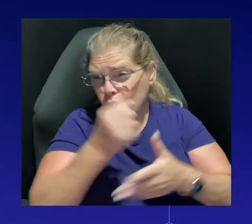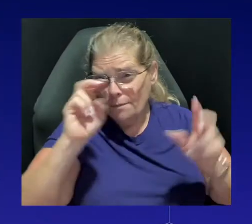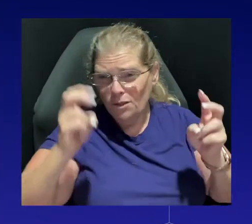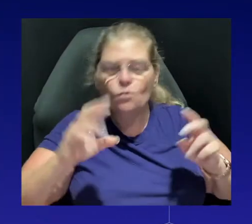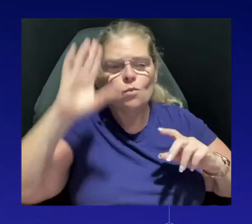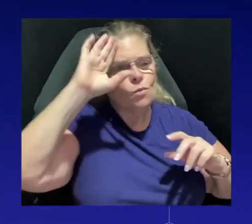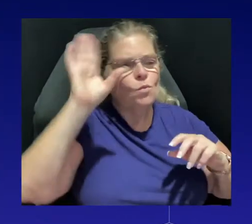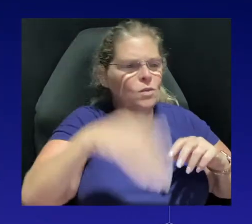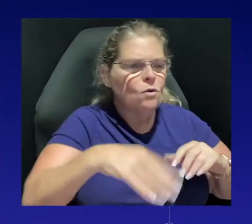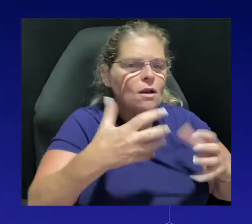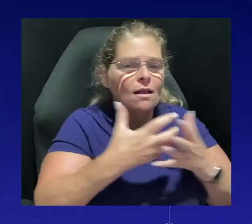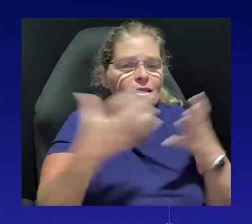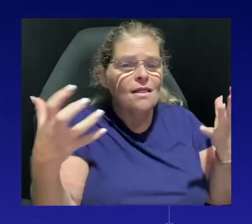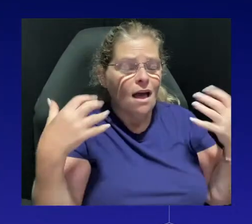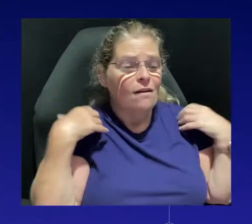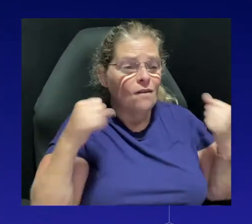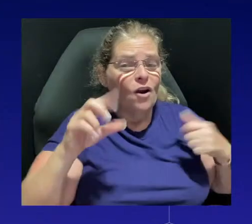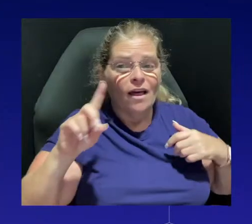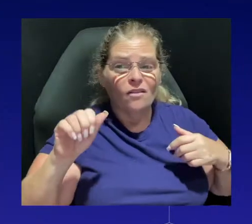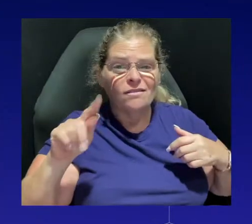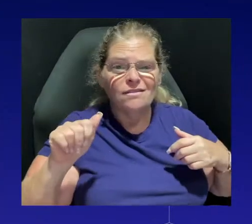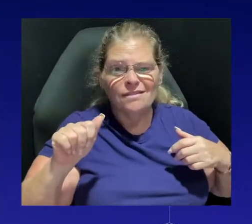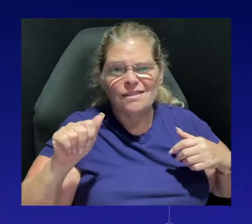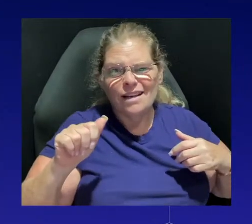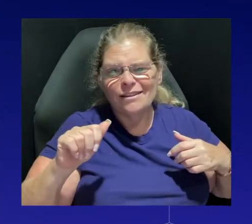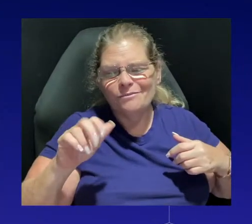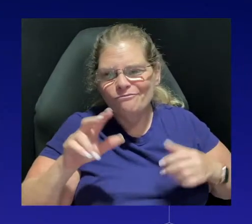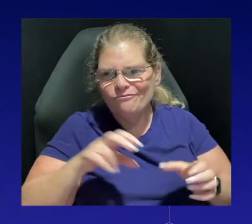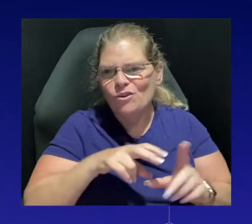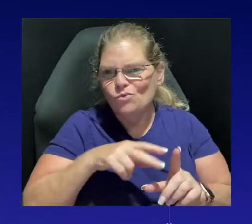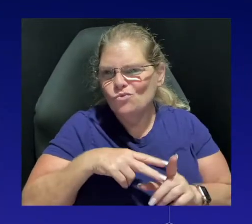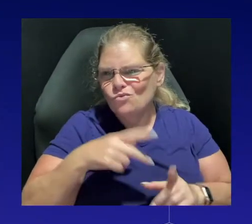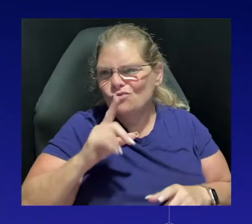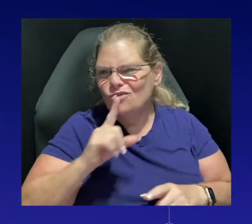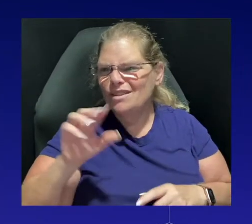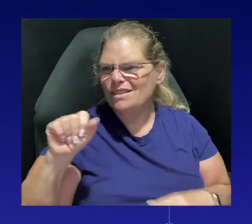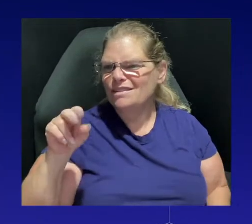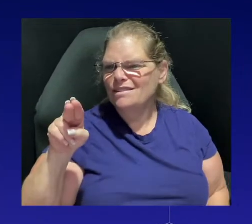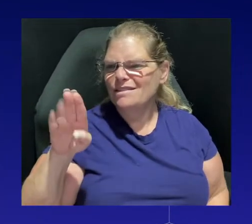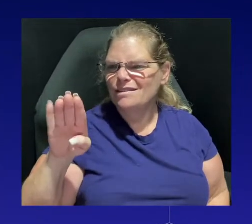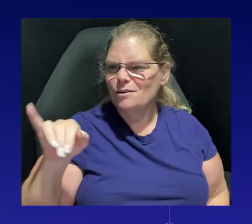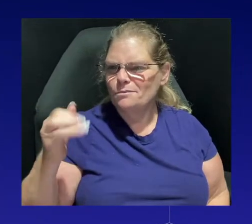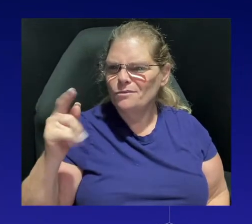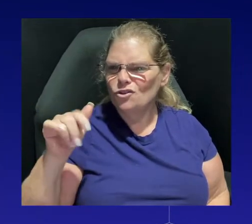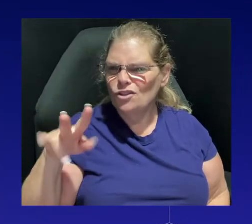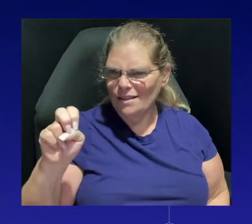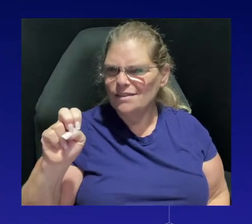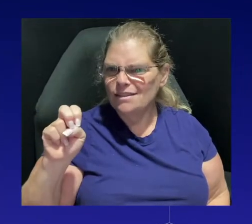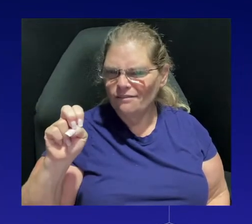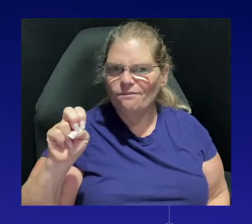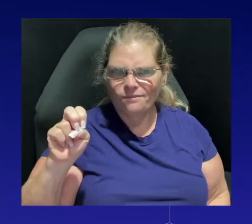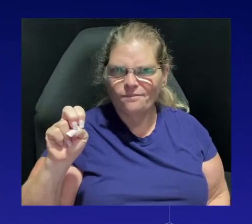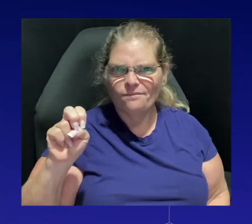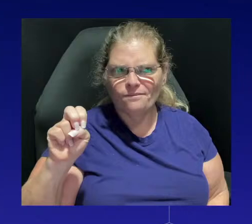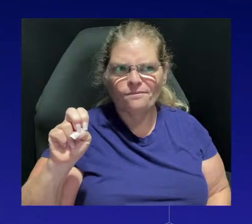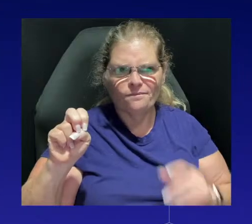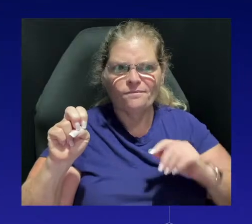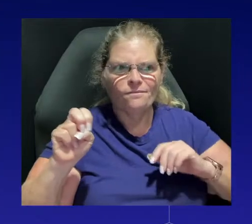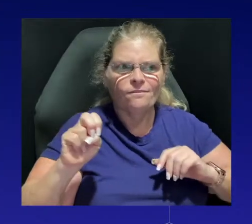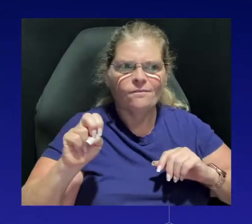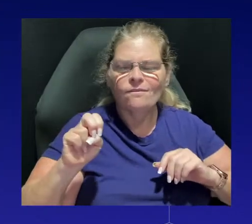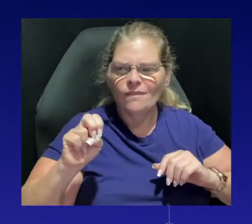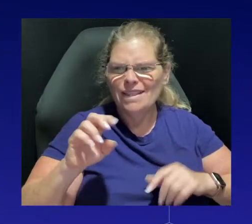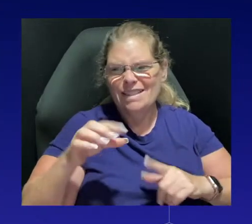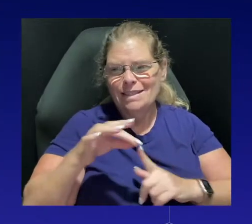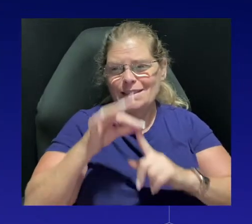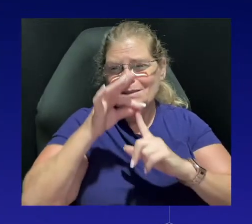much of our health data is based on subjective impressions of race, and that's challenging, right? Especially in healthcare settings. But how can we get to a point